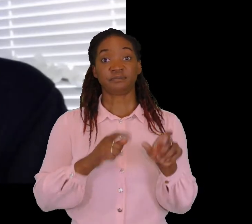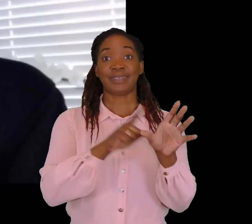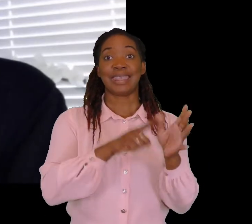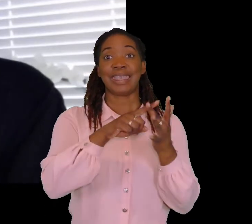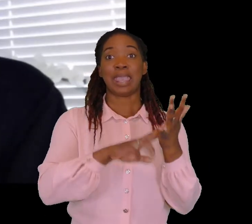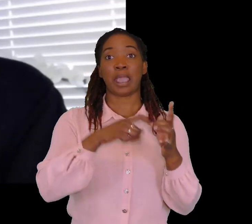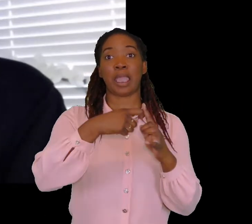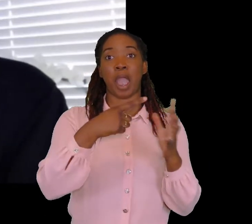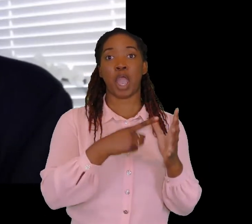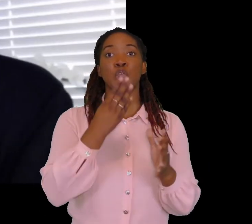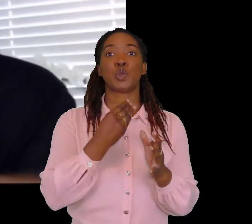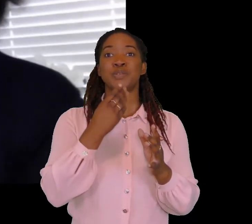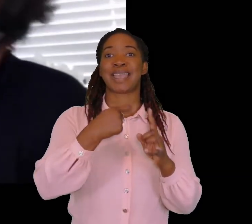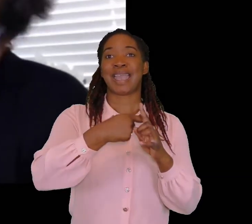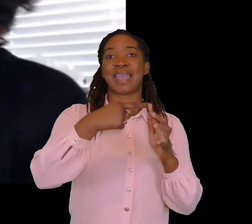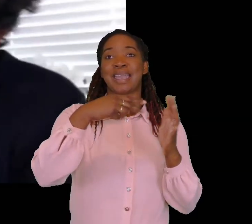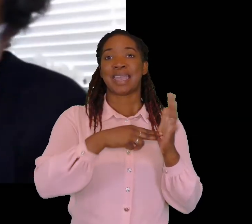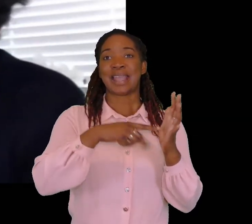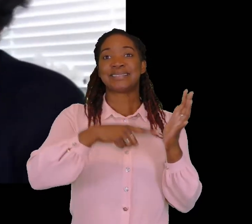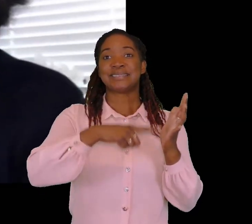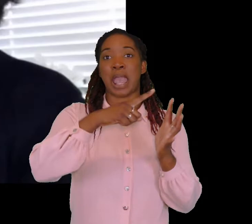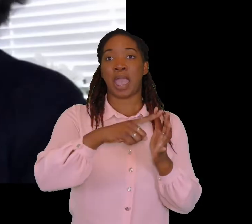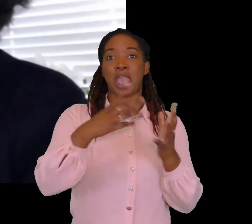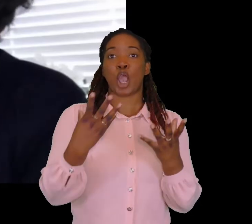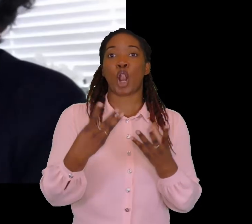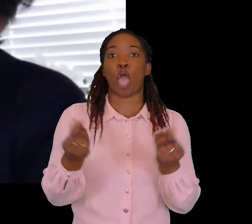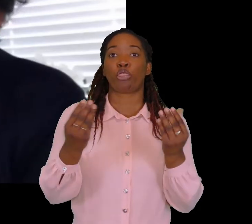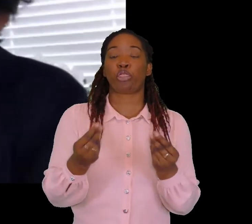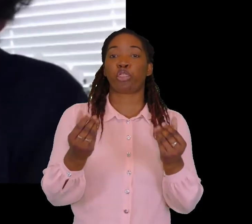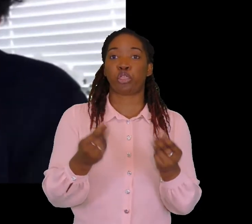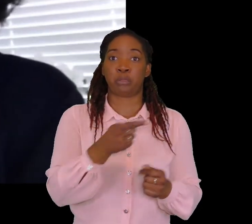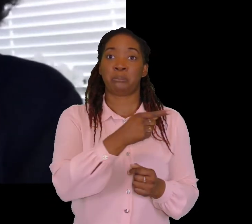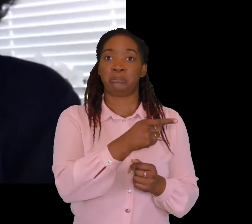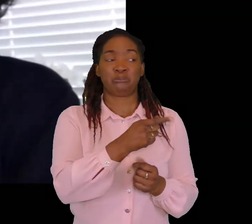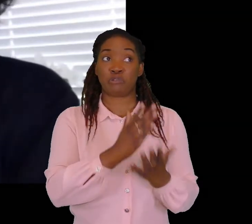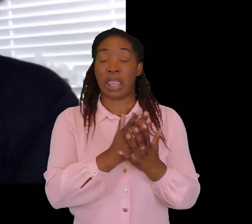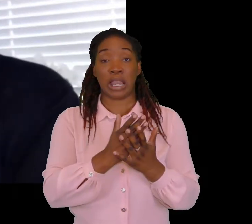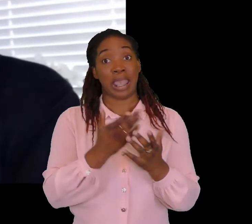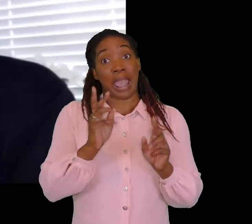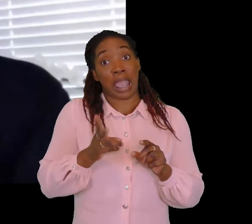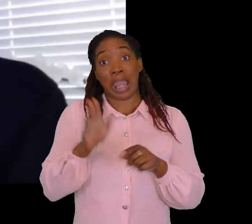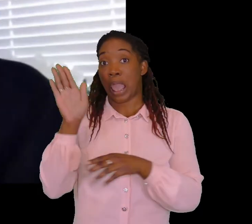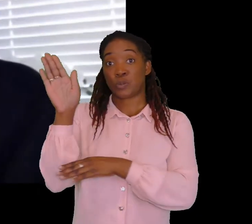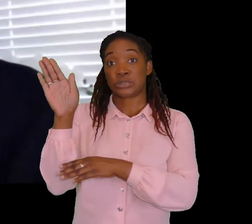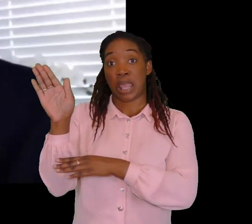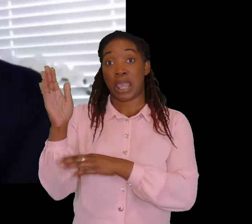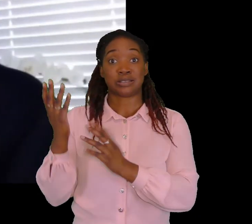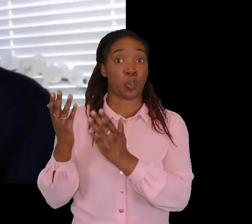cloth was part already of that whole seminal growth of ideas which are outside of the West and